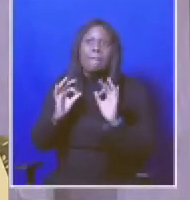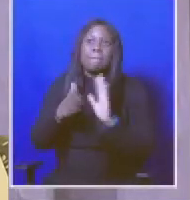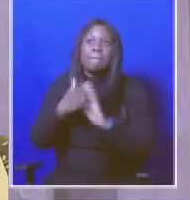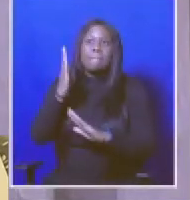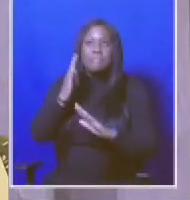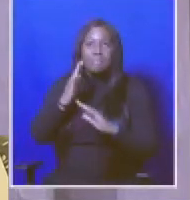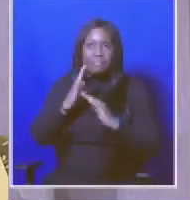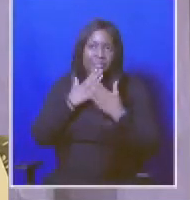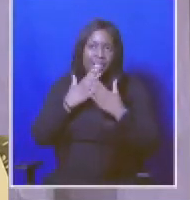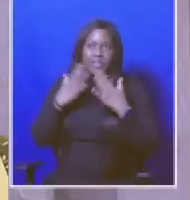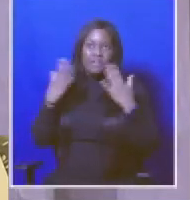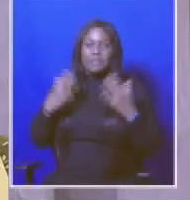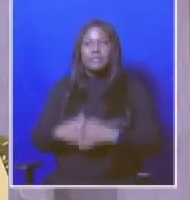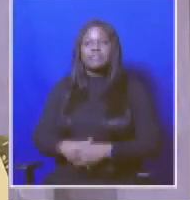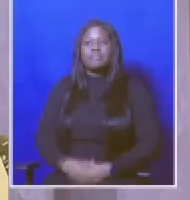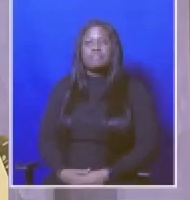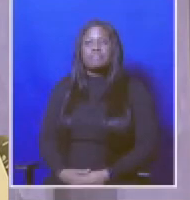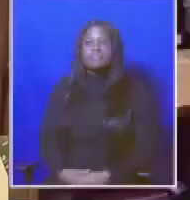Thank you very much.